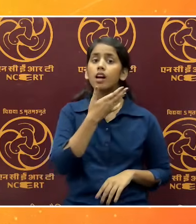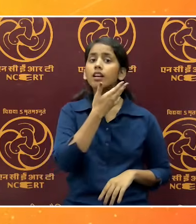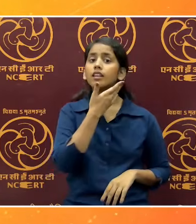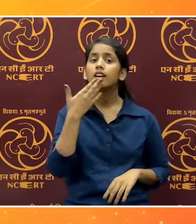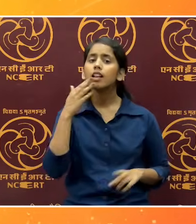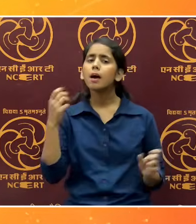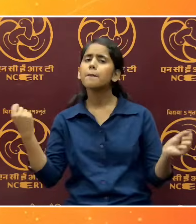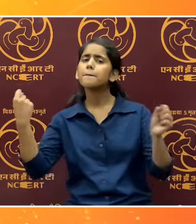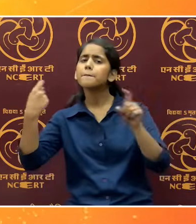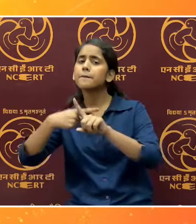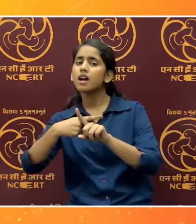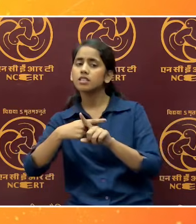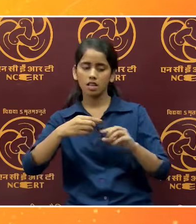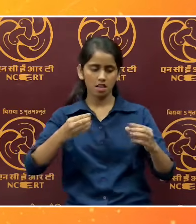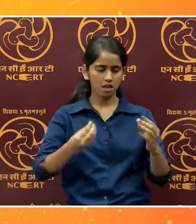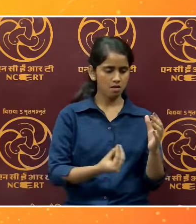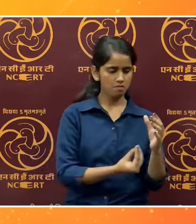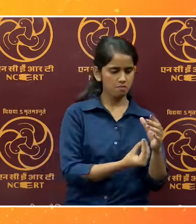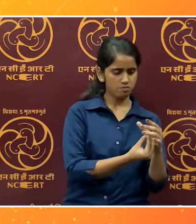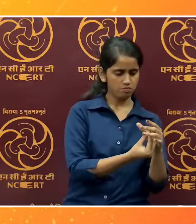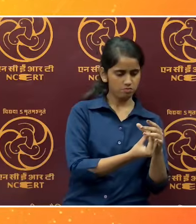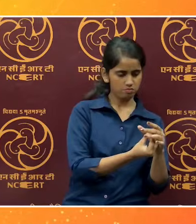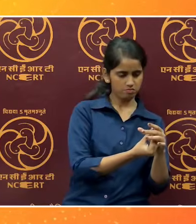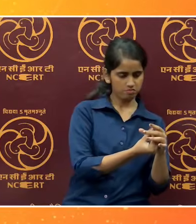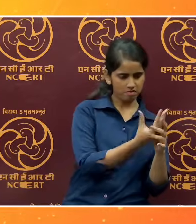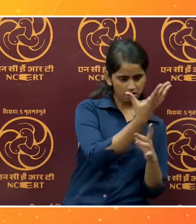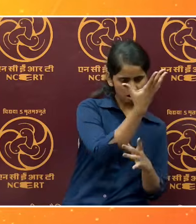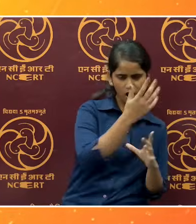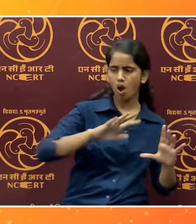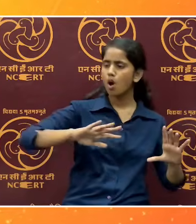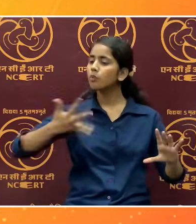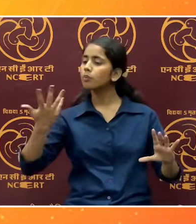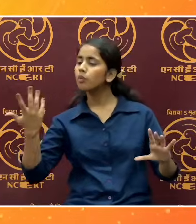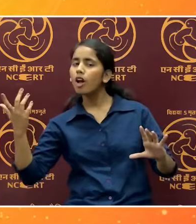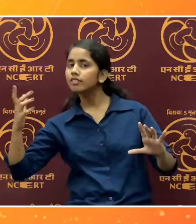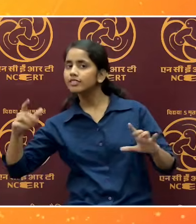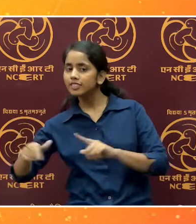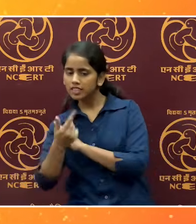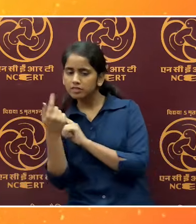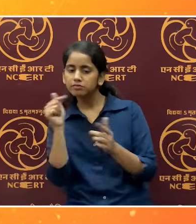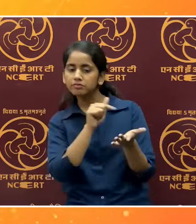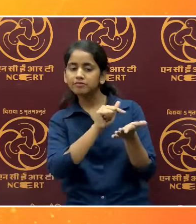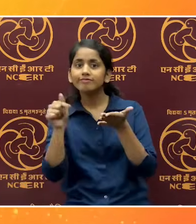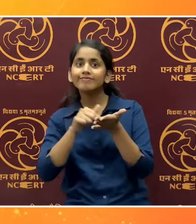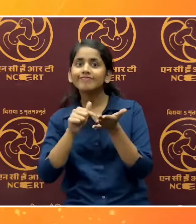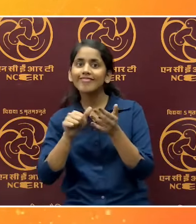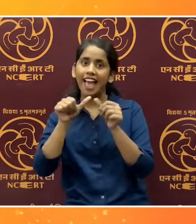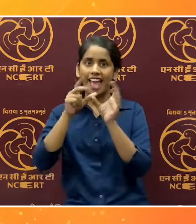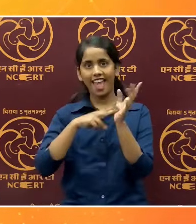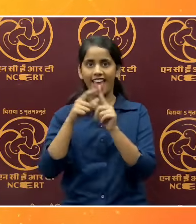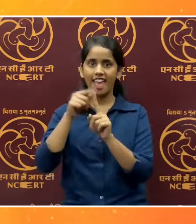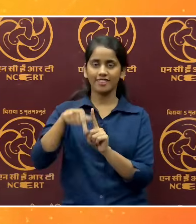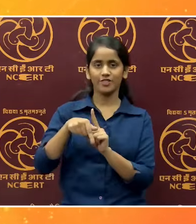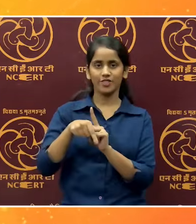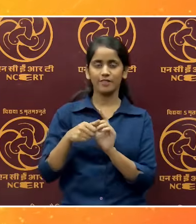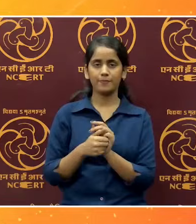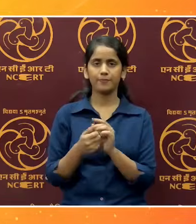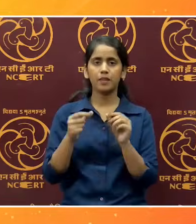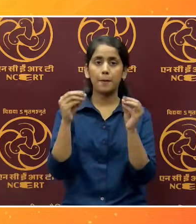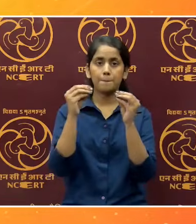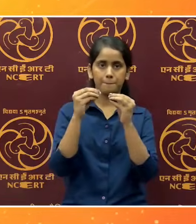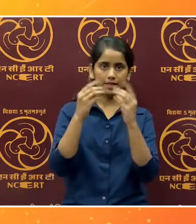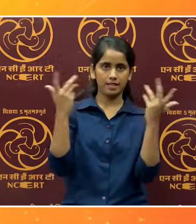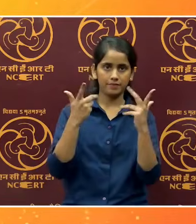match the plants dash trees. Option And A. Trees. Yes. So, you are very fast. Option A or option